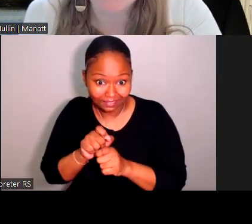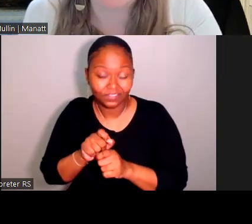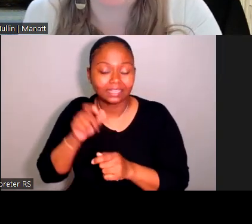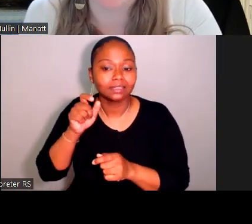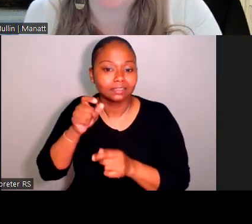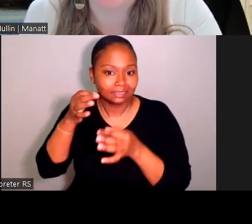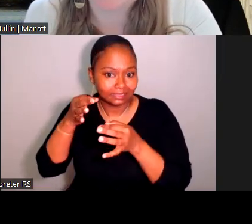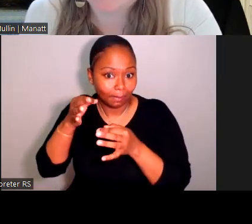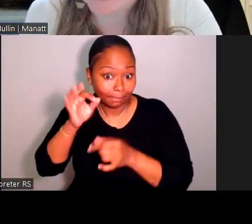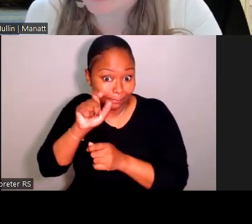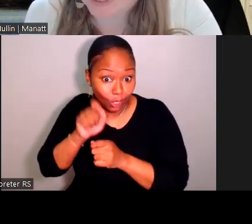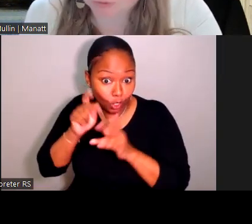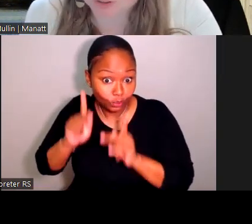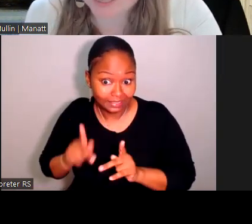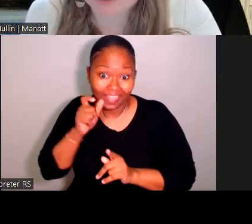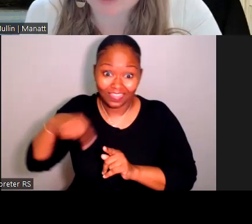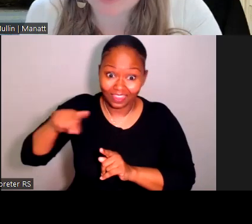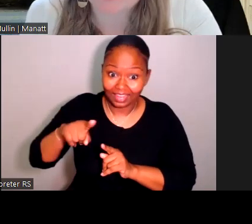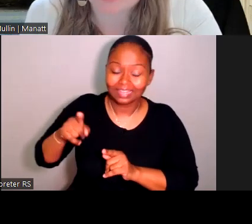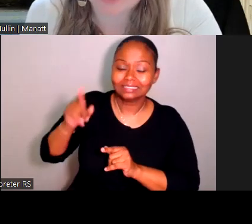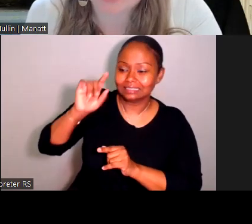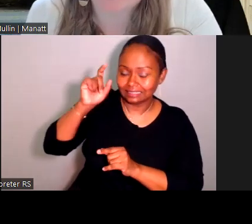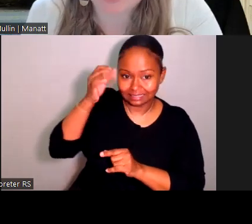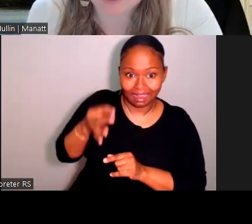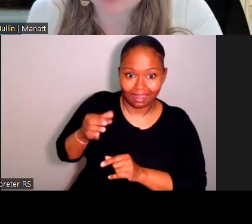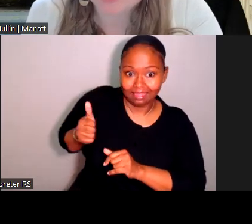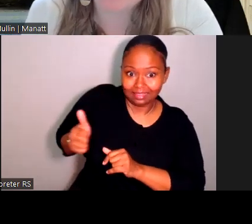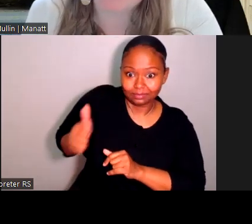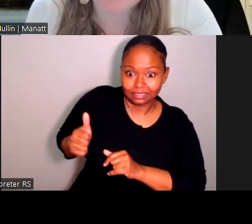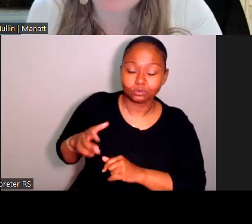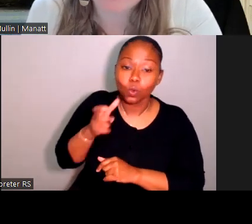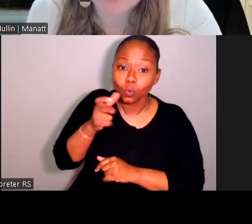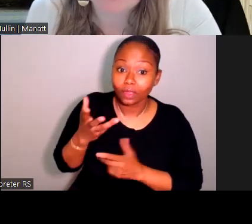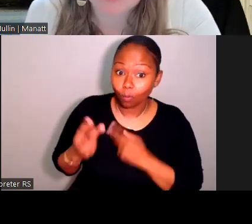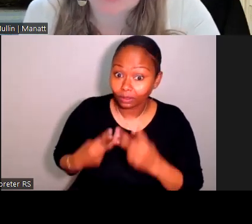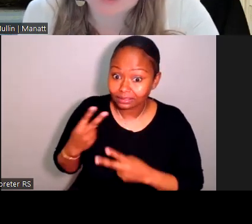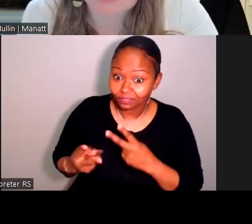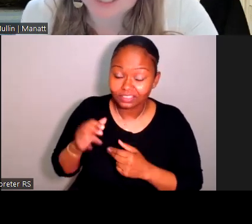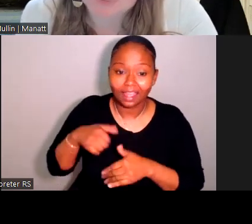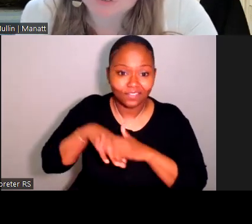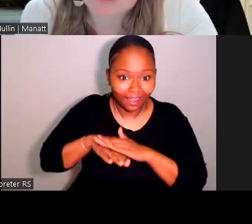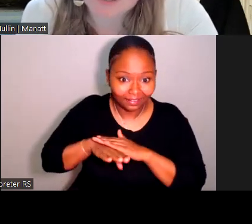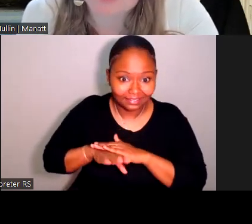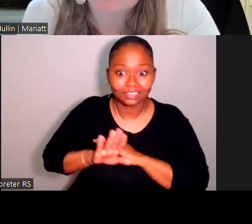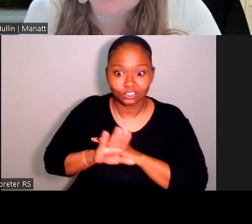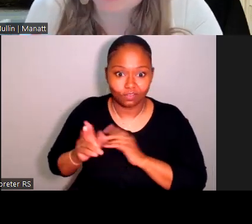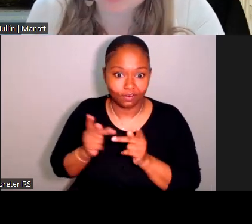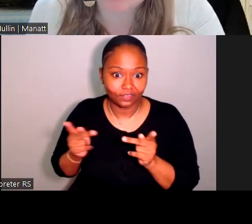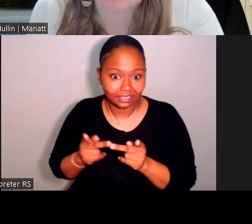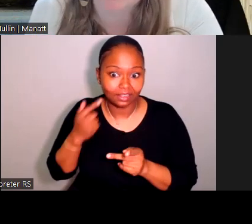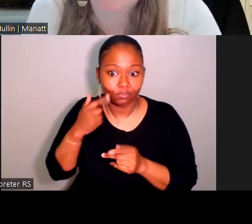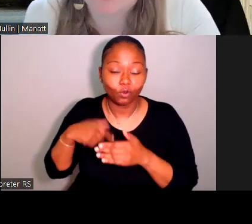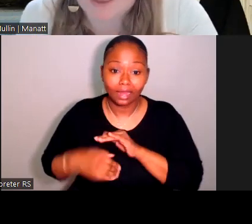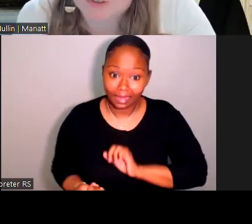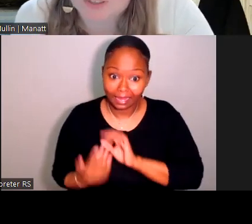themselves, can designate any individual as a resident designated visitor who has access to the facility for in-person visits subject